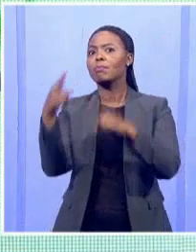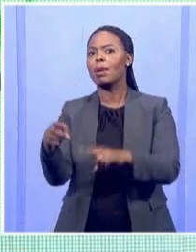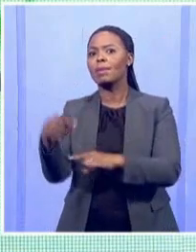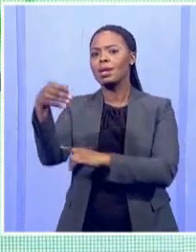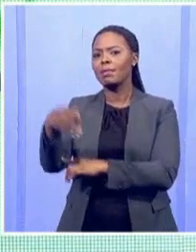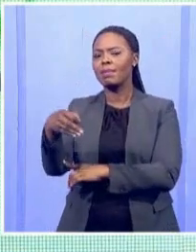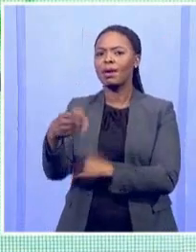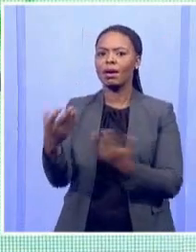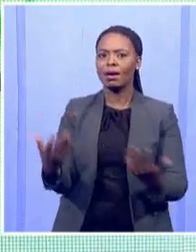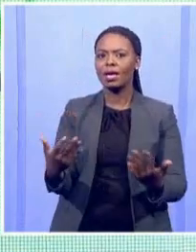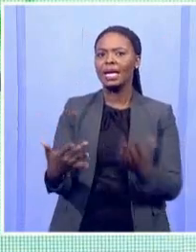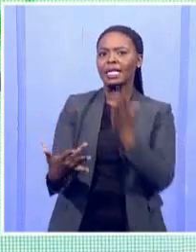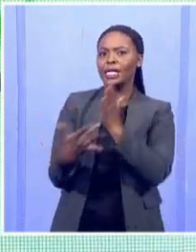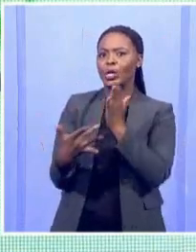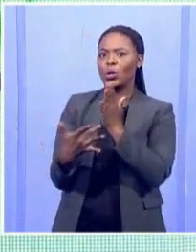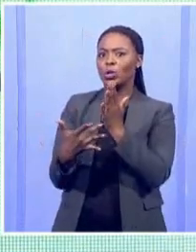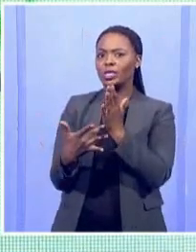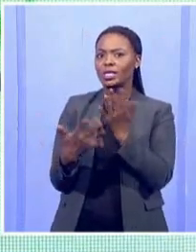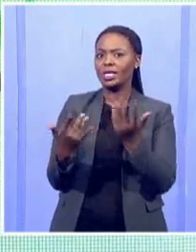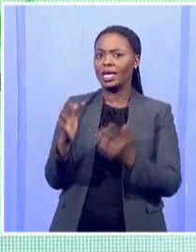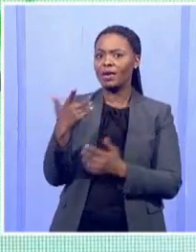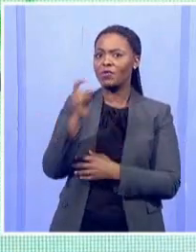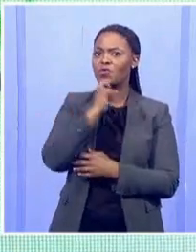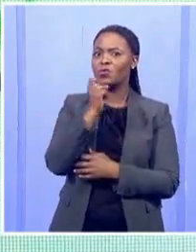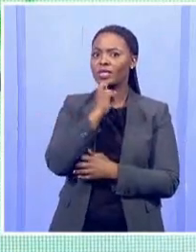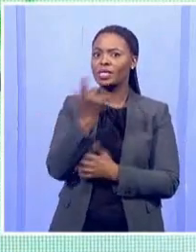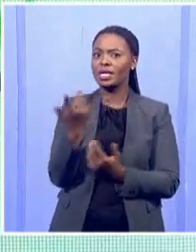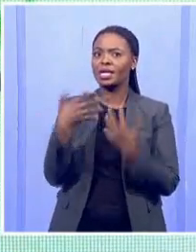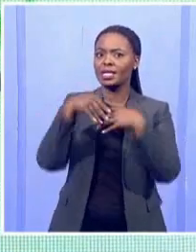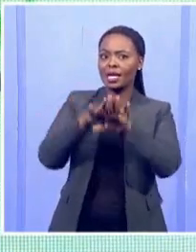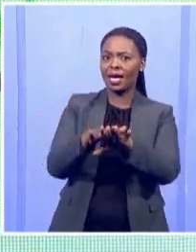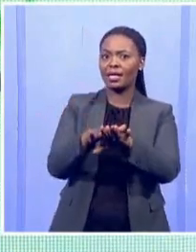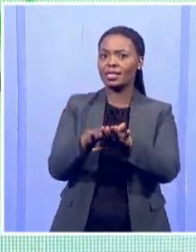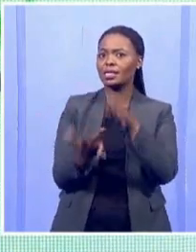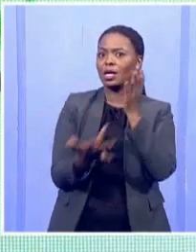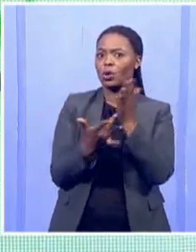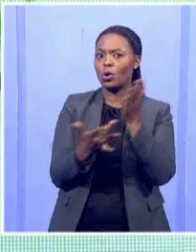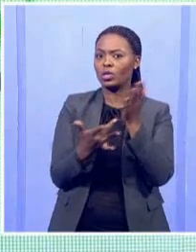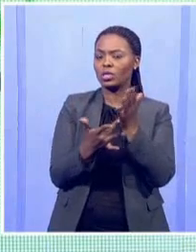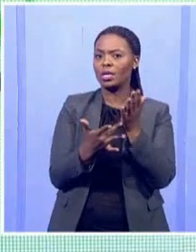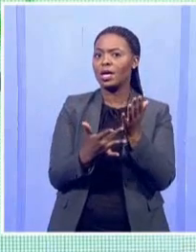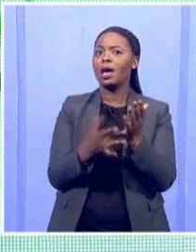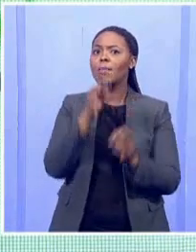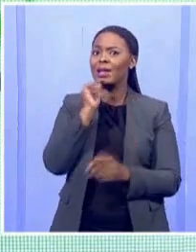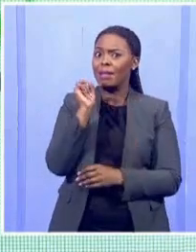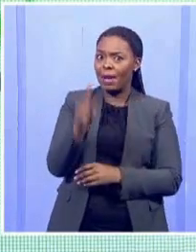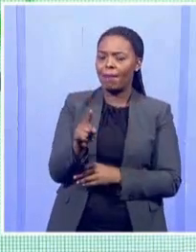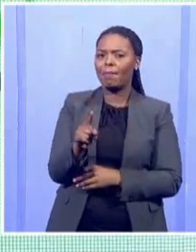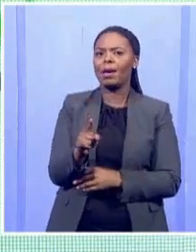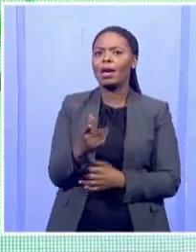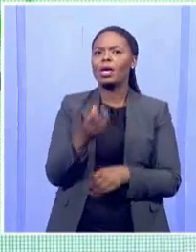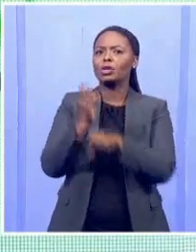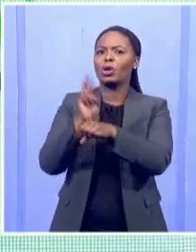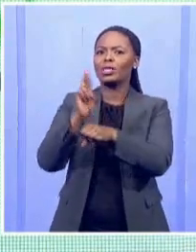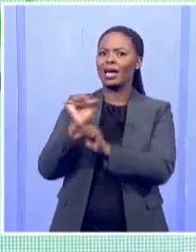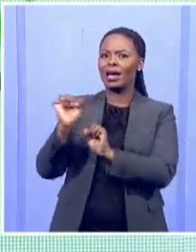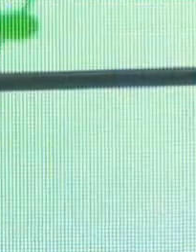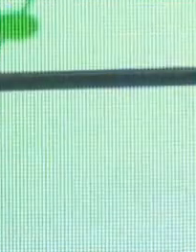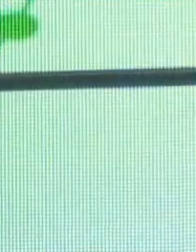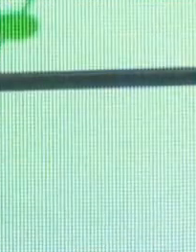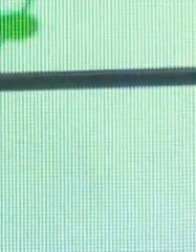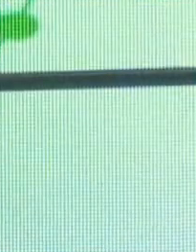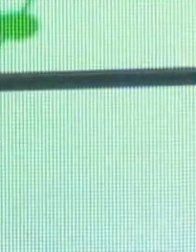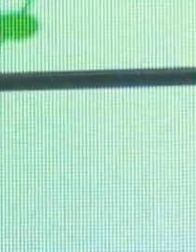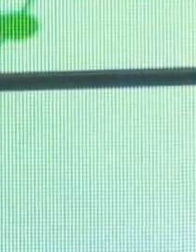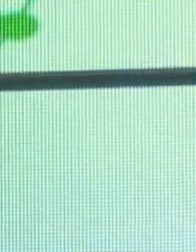if the technology, we are able to integrate our technologies, you'll be able to, the doctor in Namibia or in